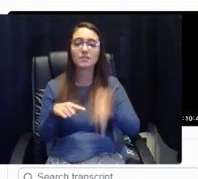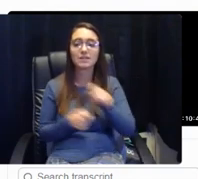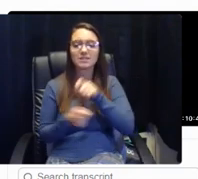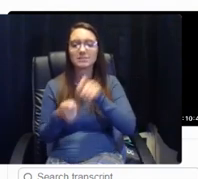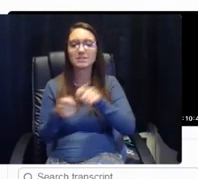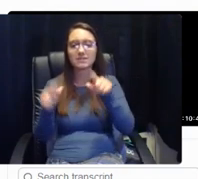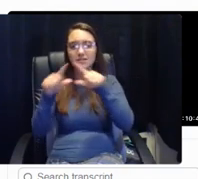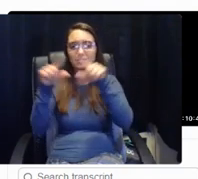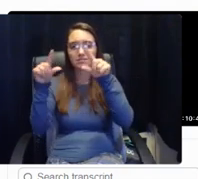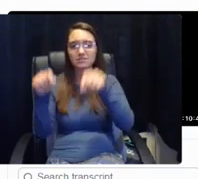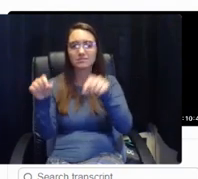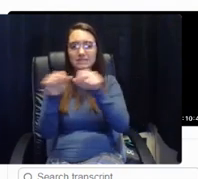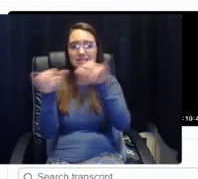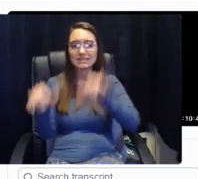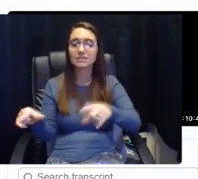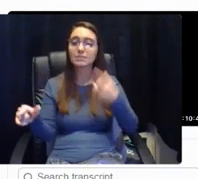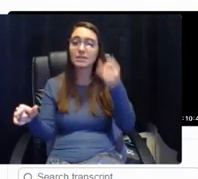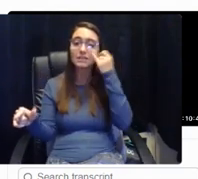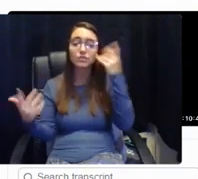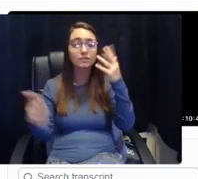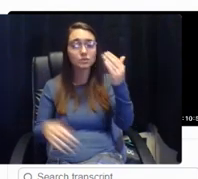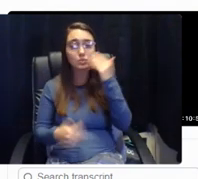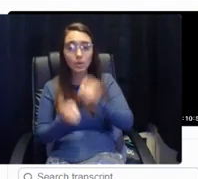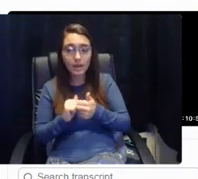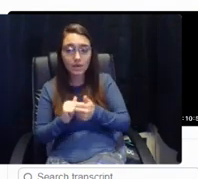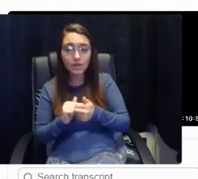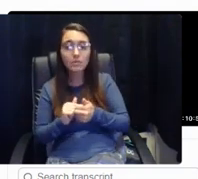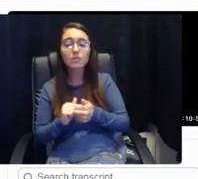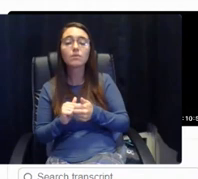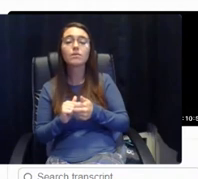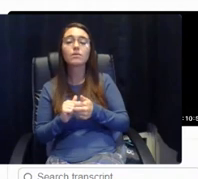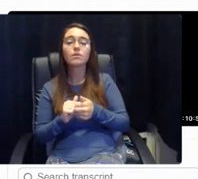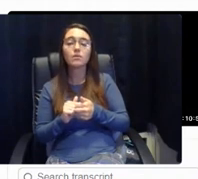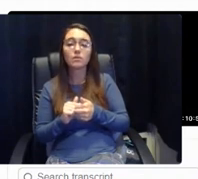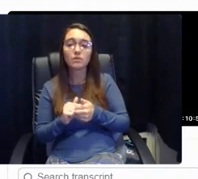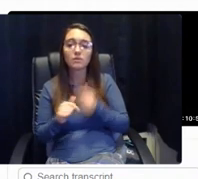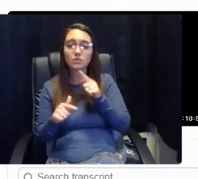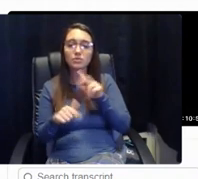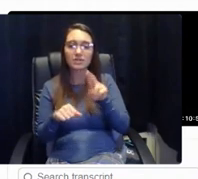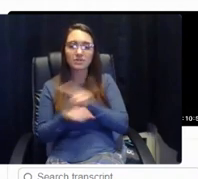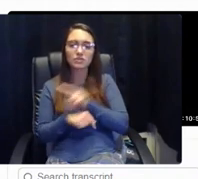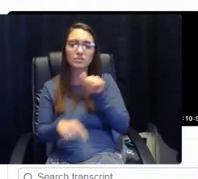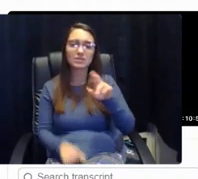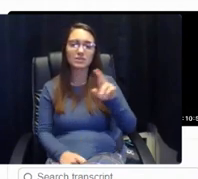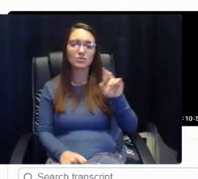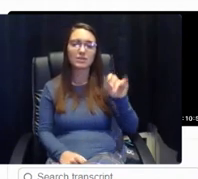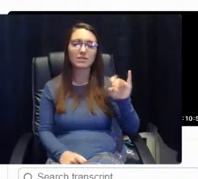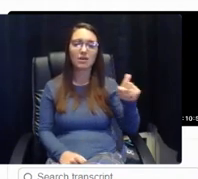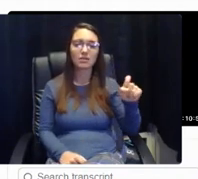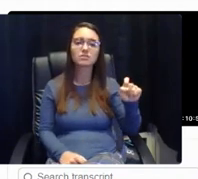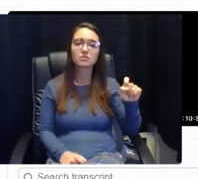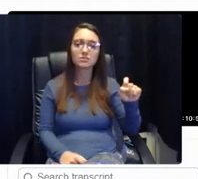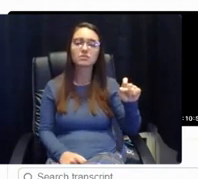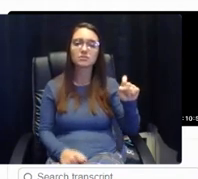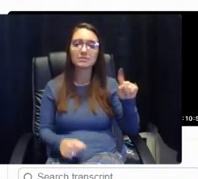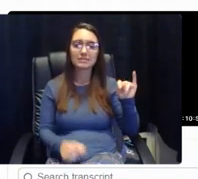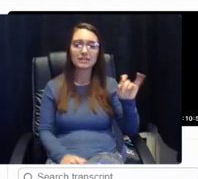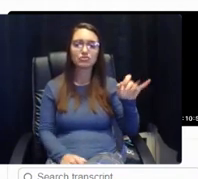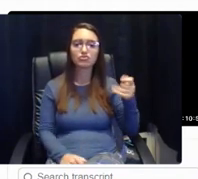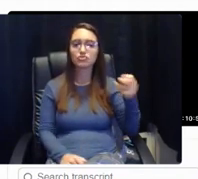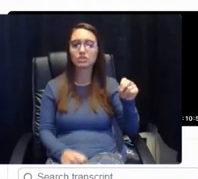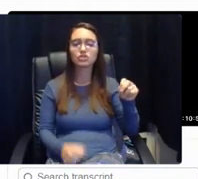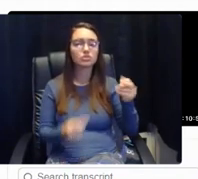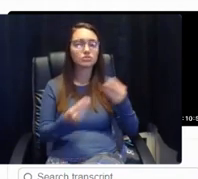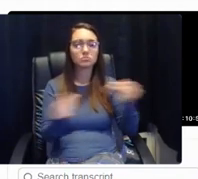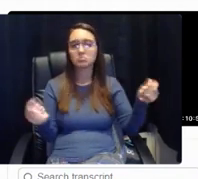to measure it. And if you know how to do it, and choose the right redox couple, and you can handle the redox titration equation,